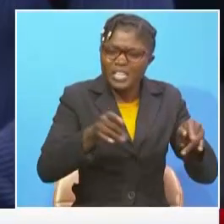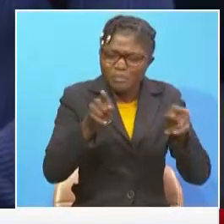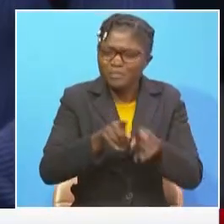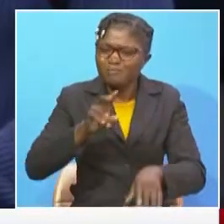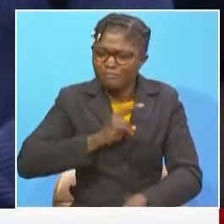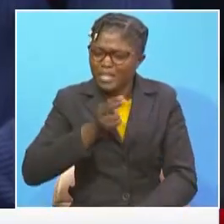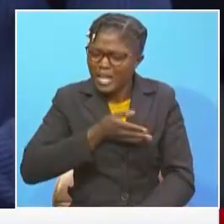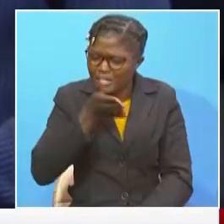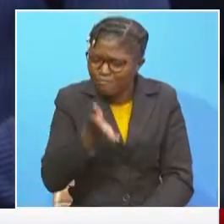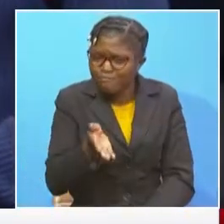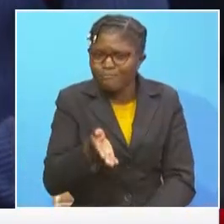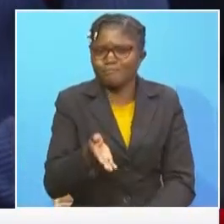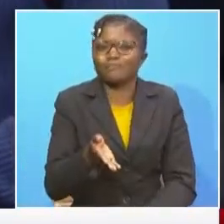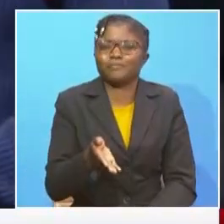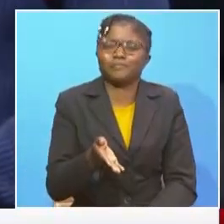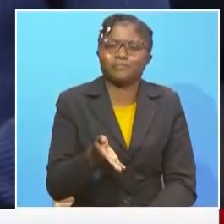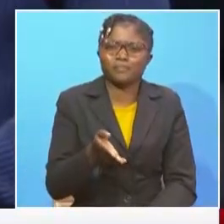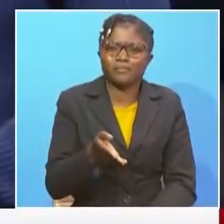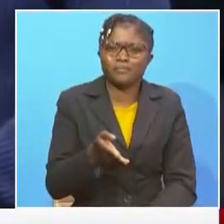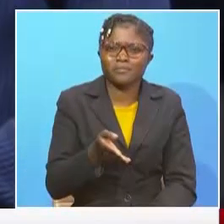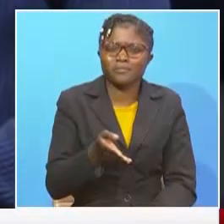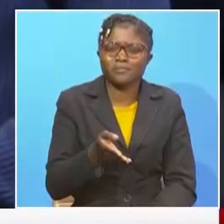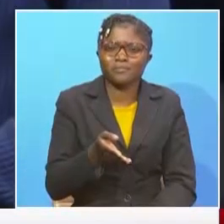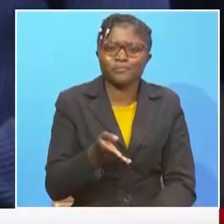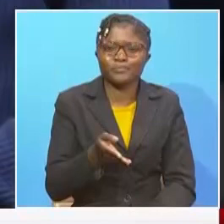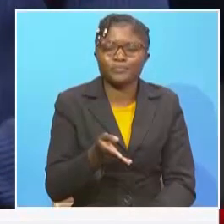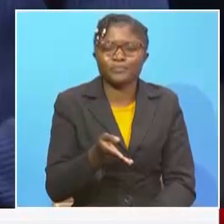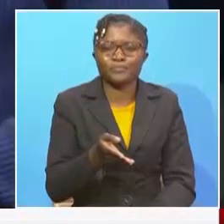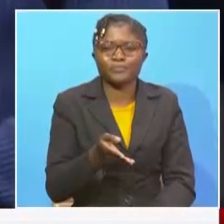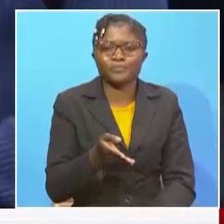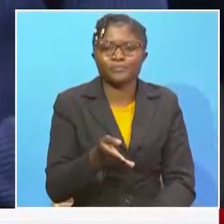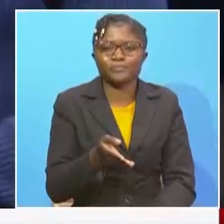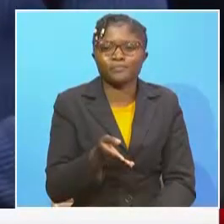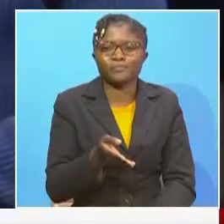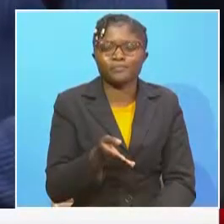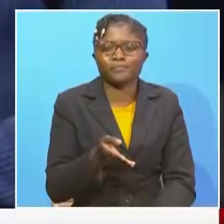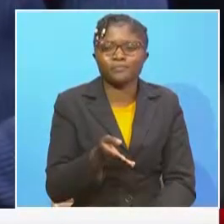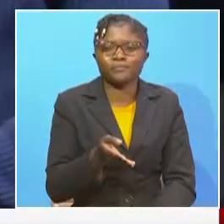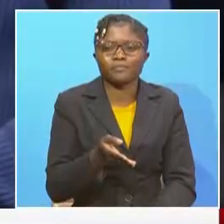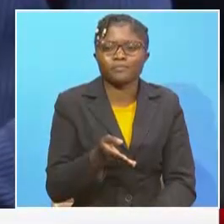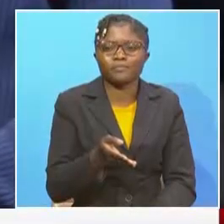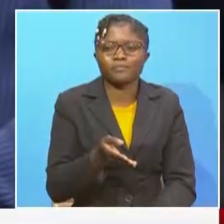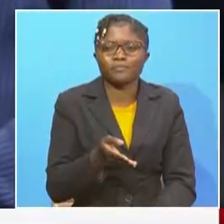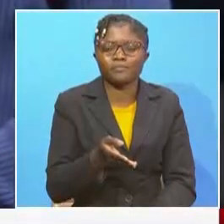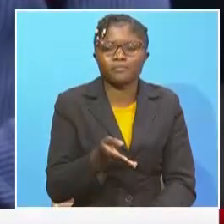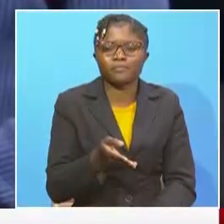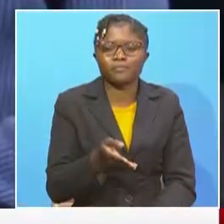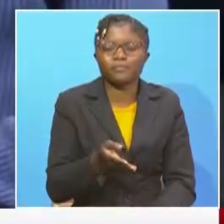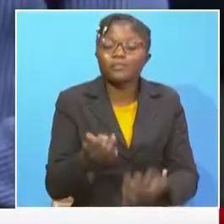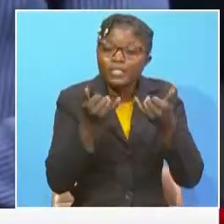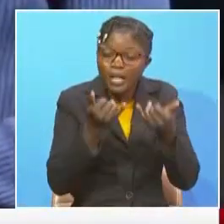kuti, brahma na menele ula mulira. Mzambi lisa menele kushita. So